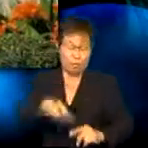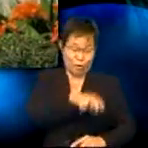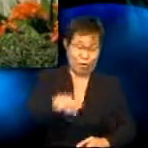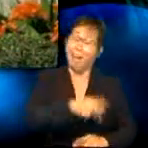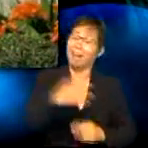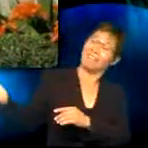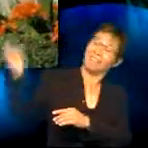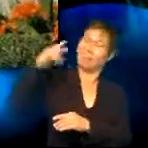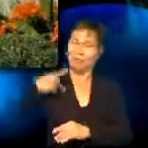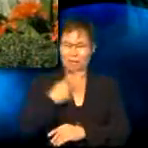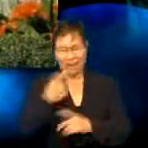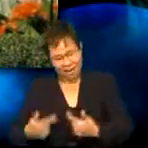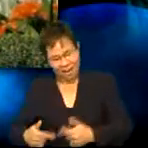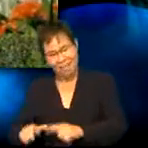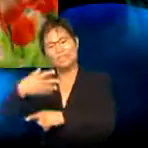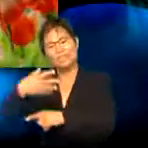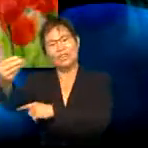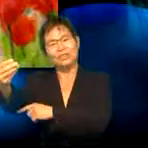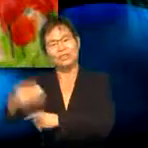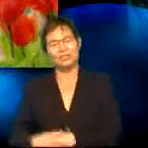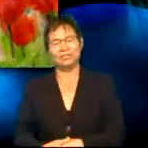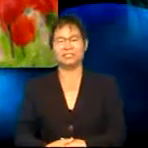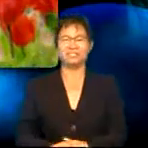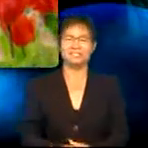on, let's go.